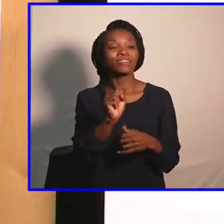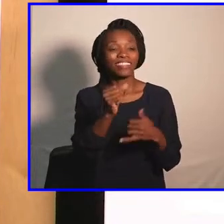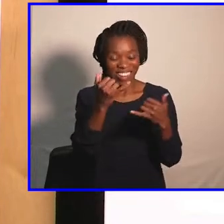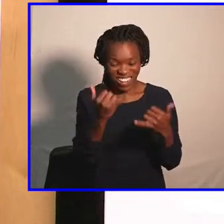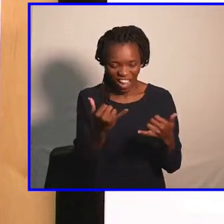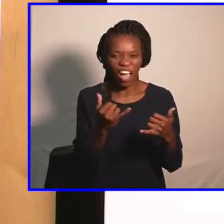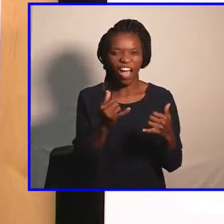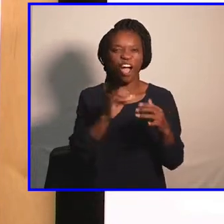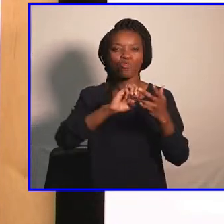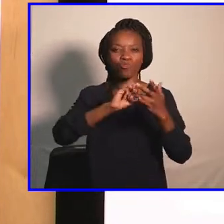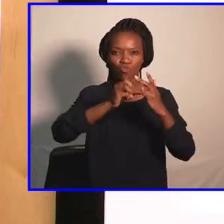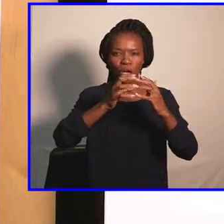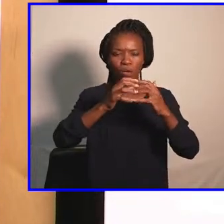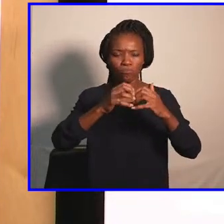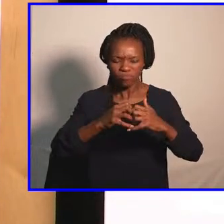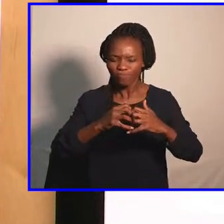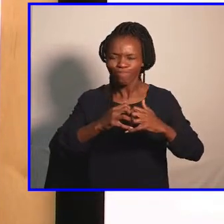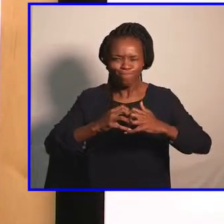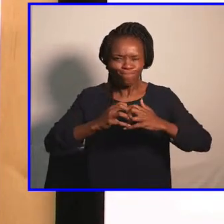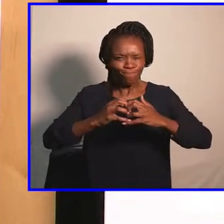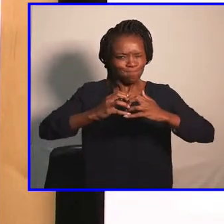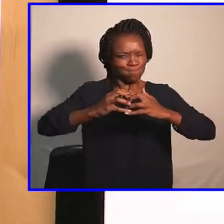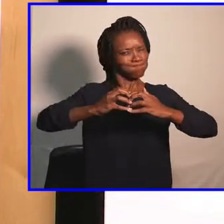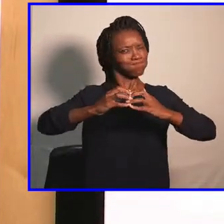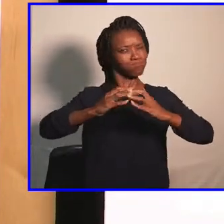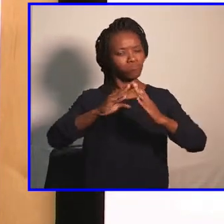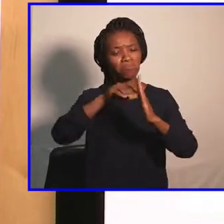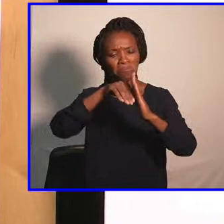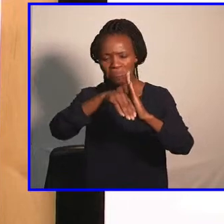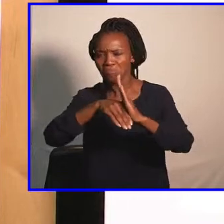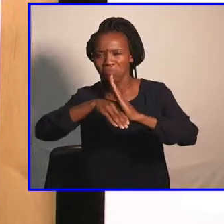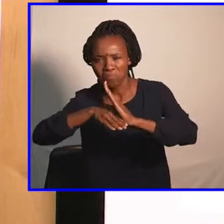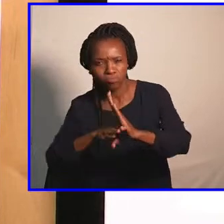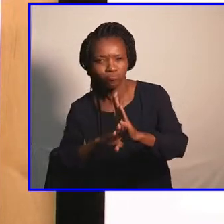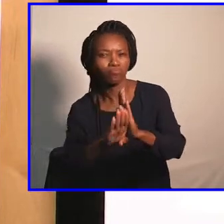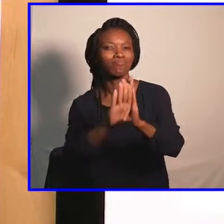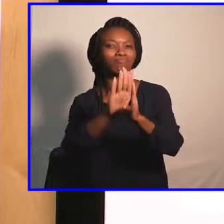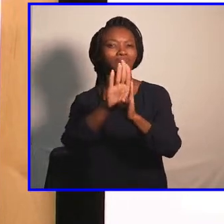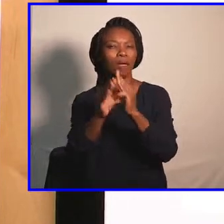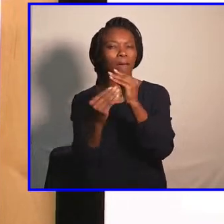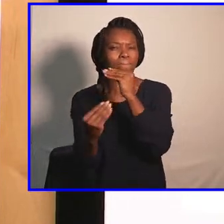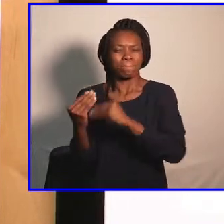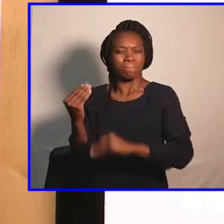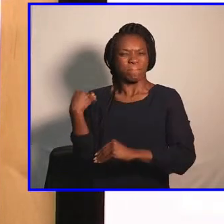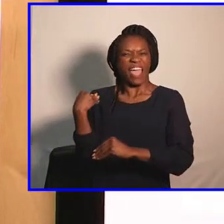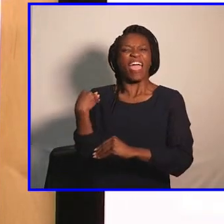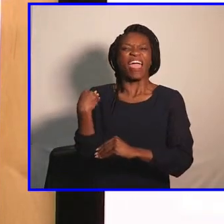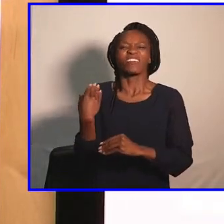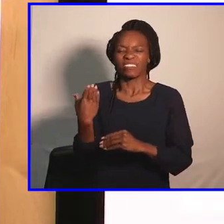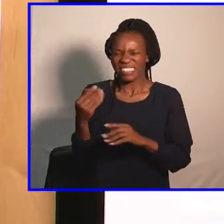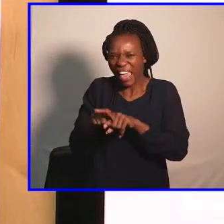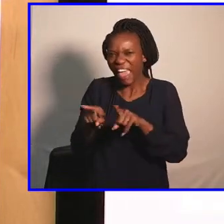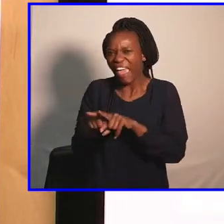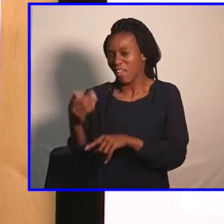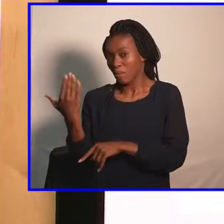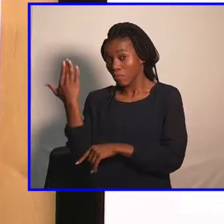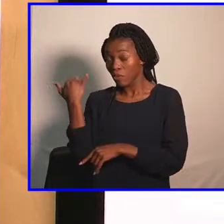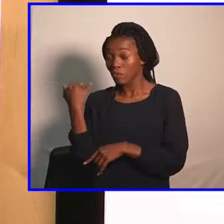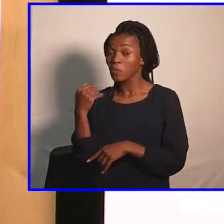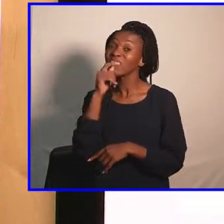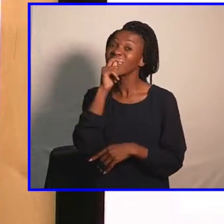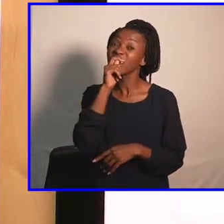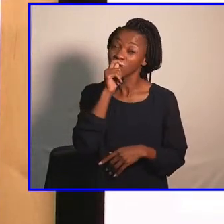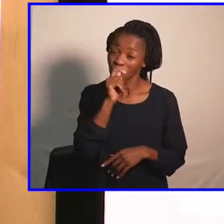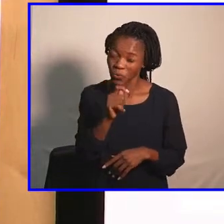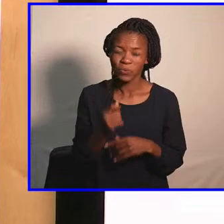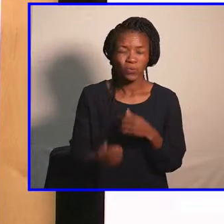rebuilding and putting back into the shape that it was, although it went through a very testing